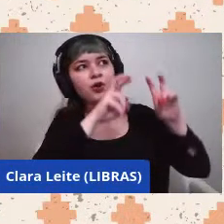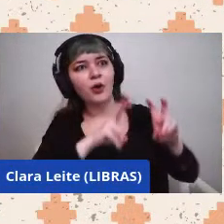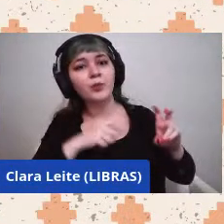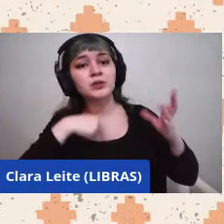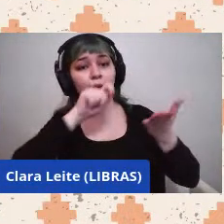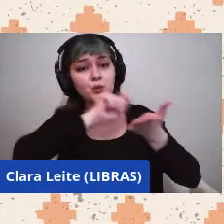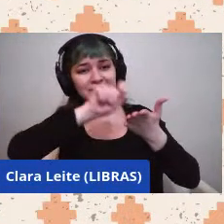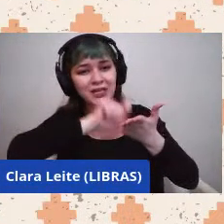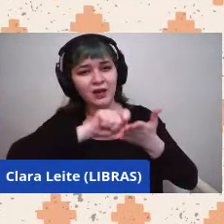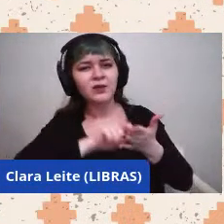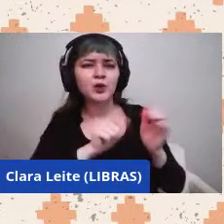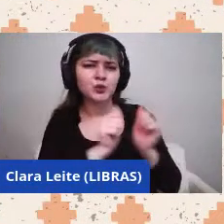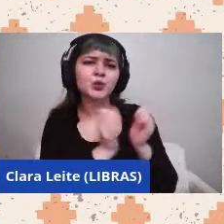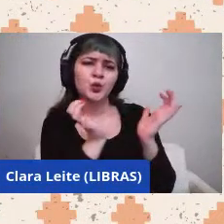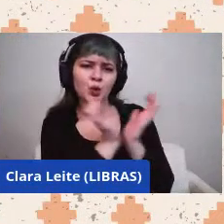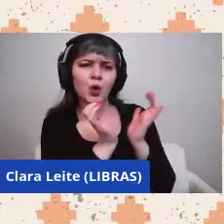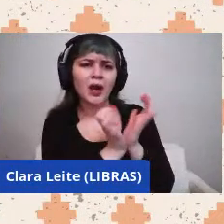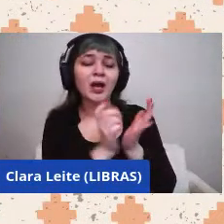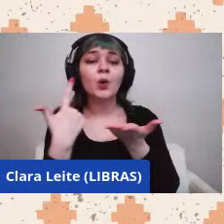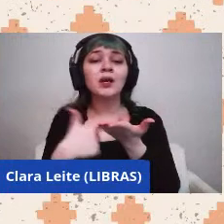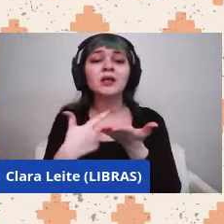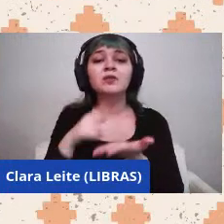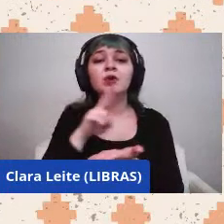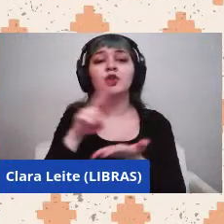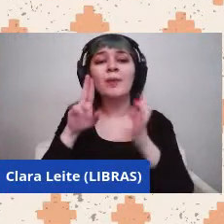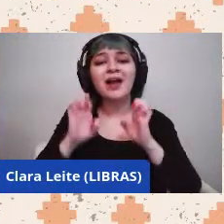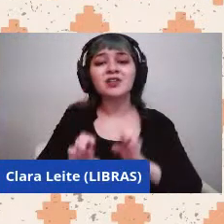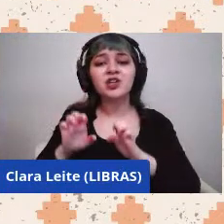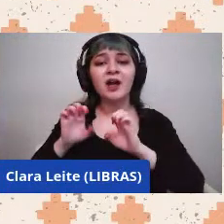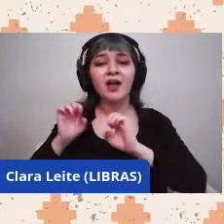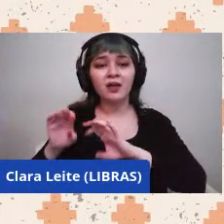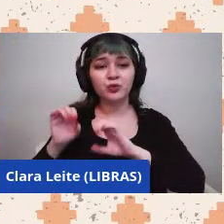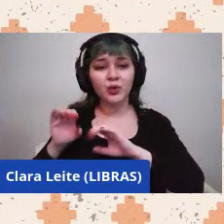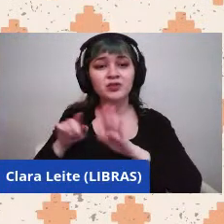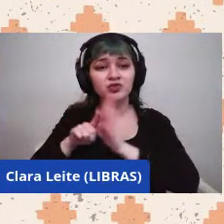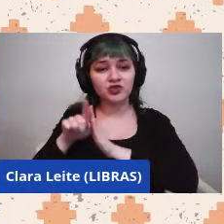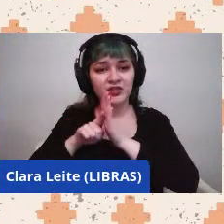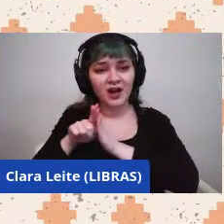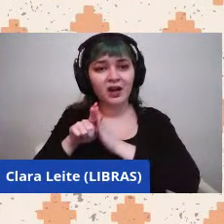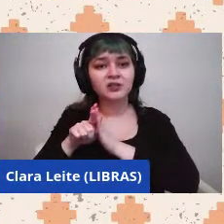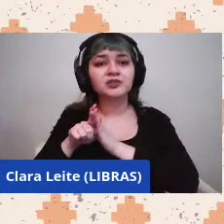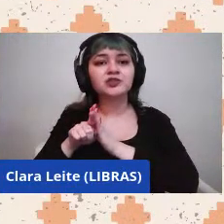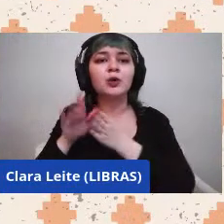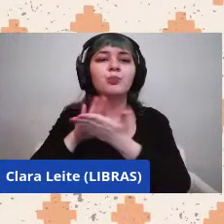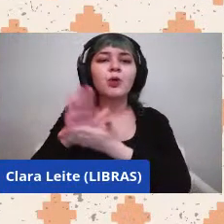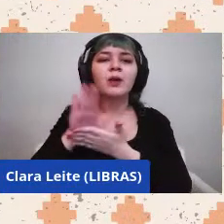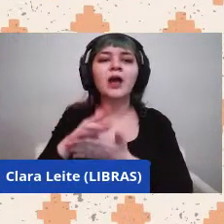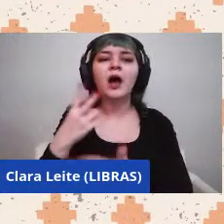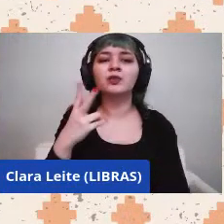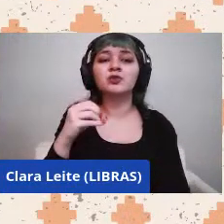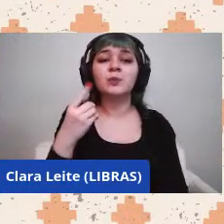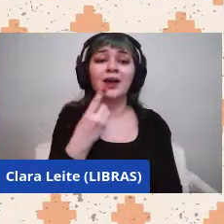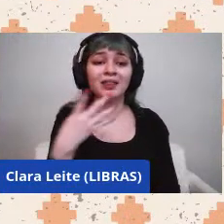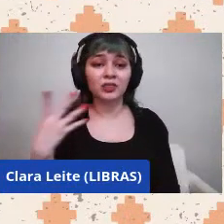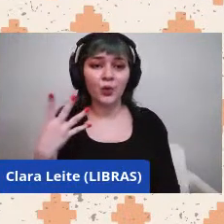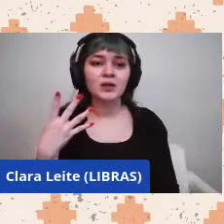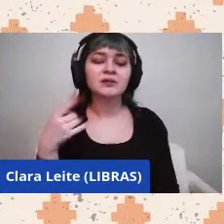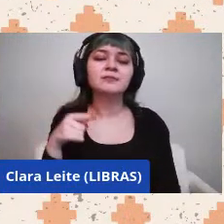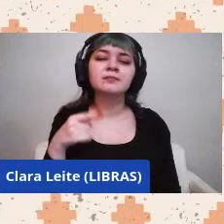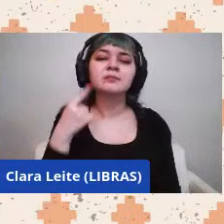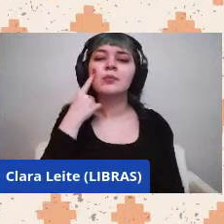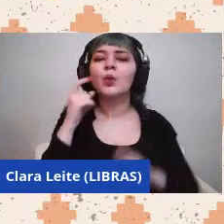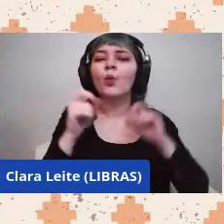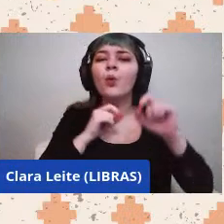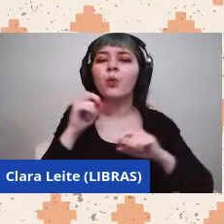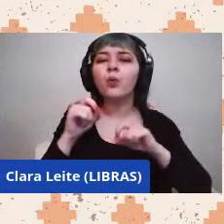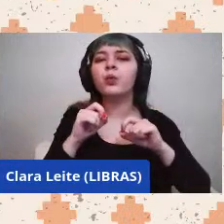about with some colleagues in a book called Ethics in Education Research, which was published in 2014, and to see to what